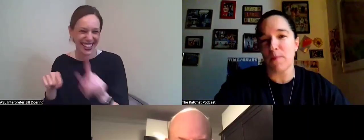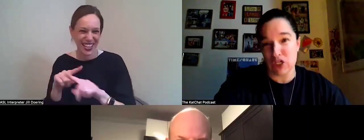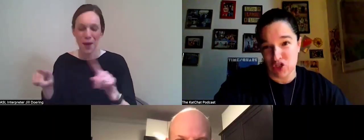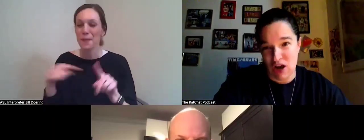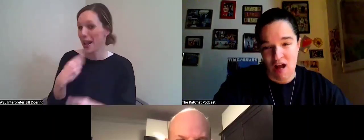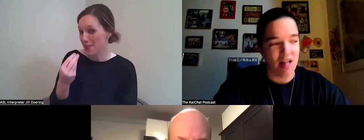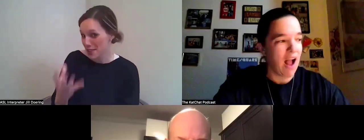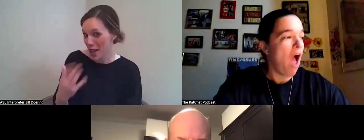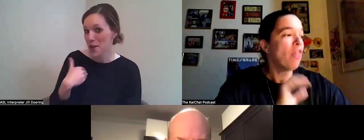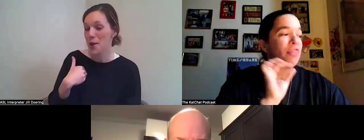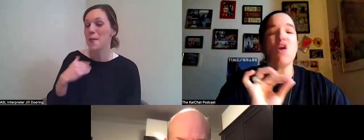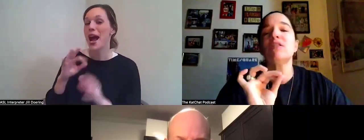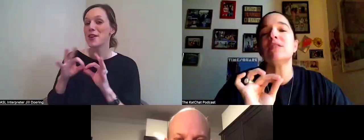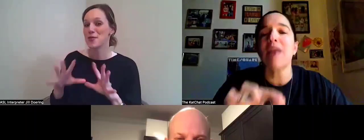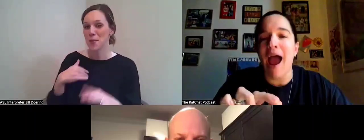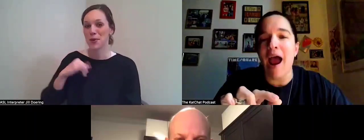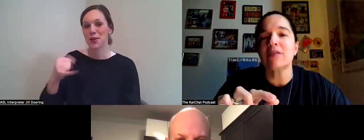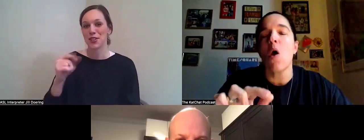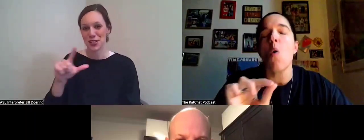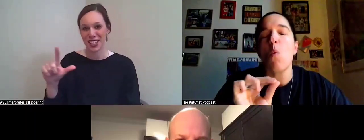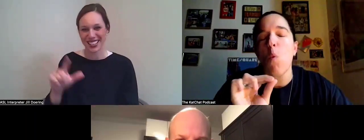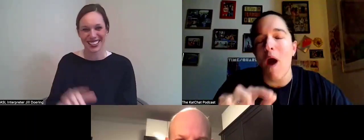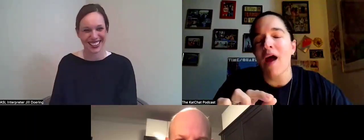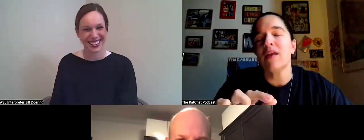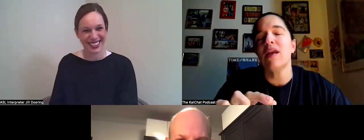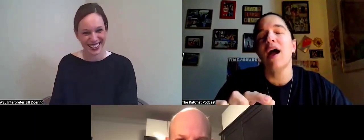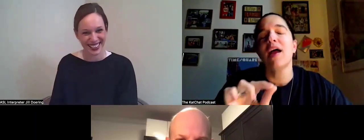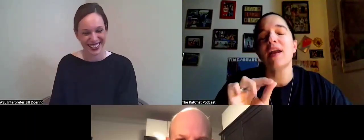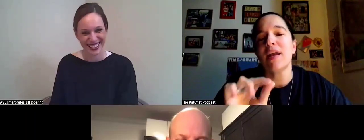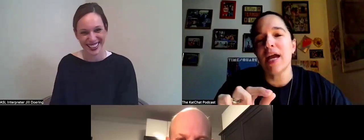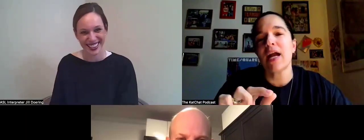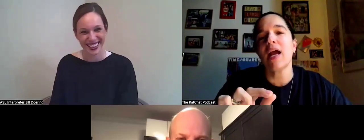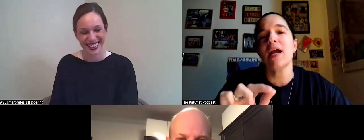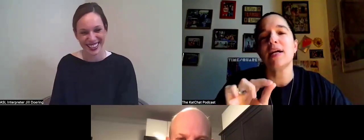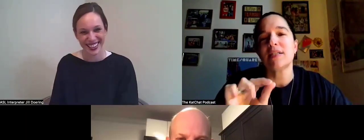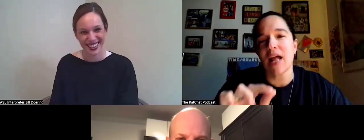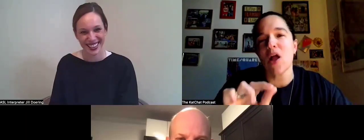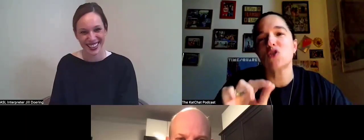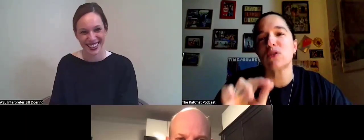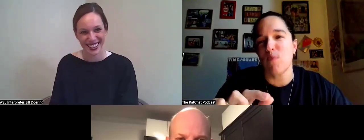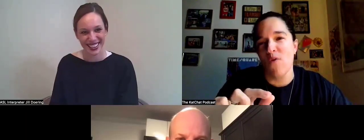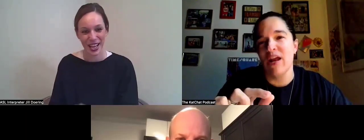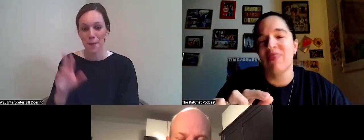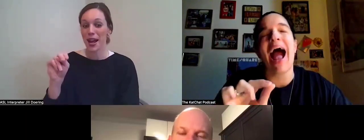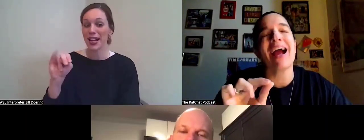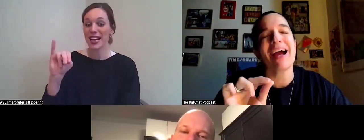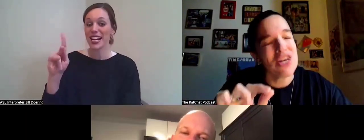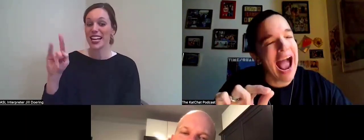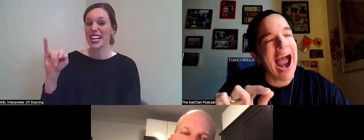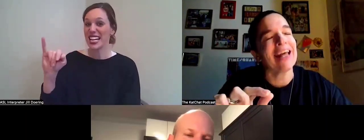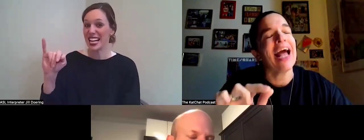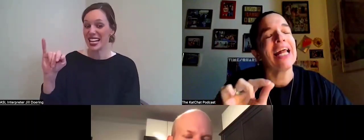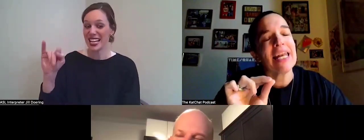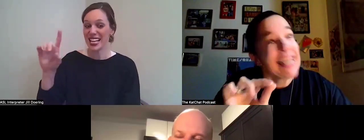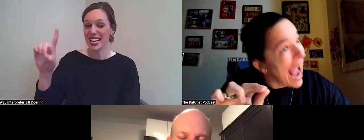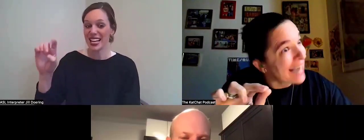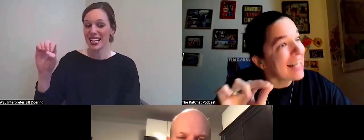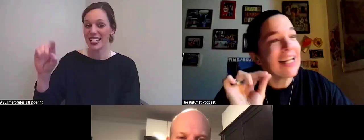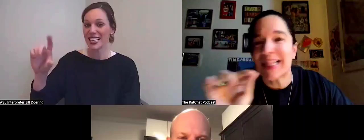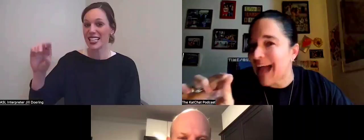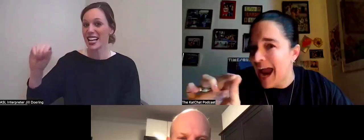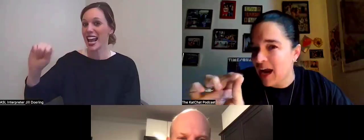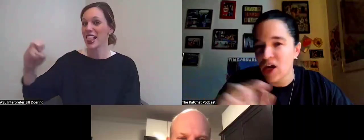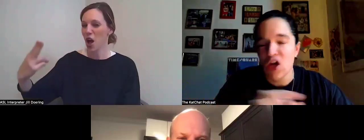my entrepreneur, there's not one Nikki Delos movie that I Oh, cannot